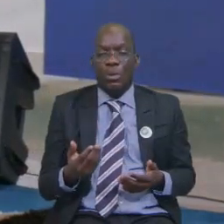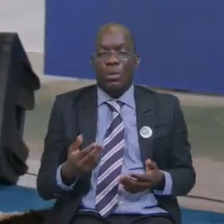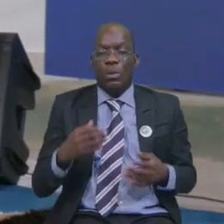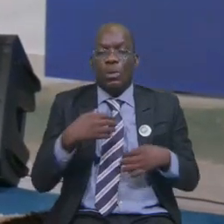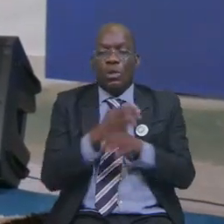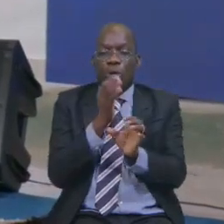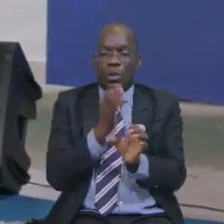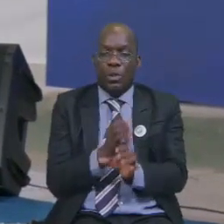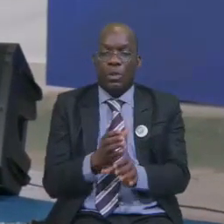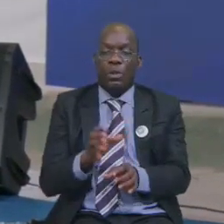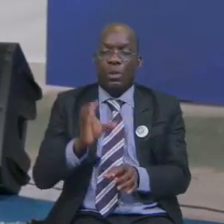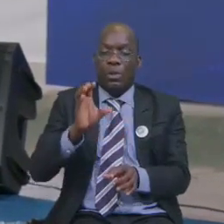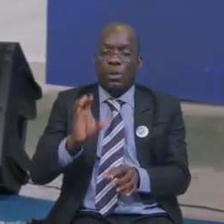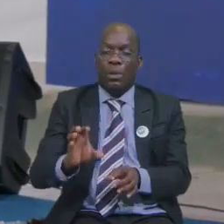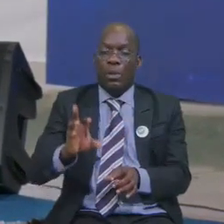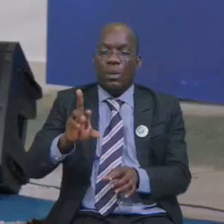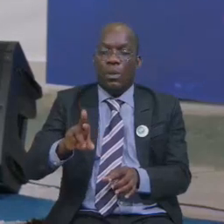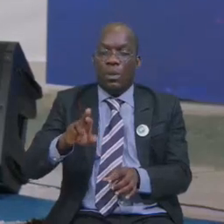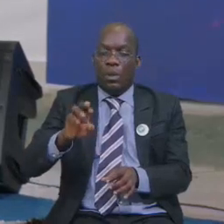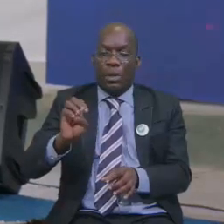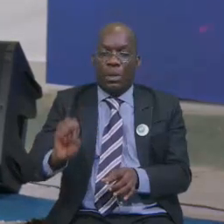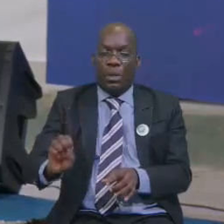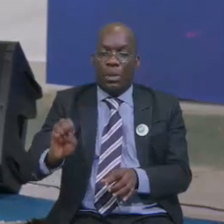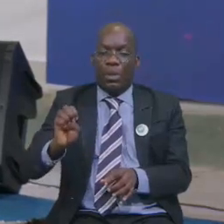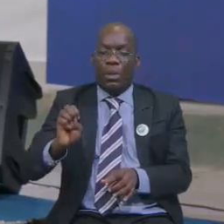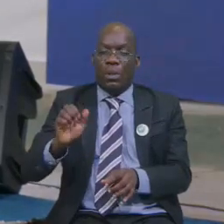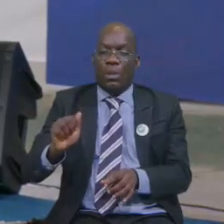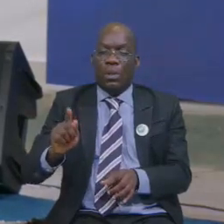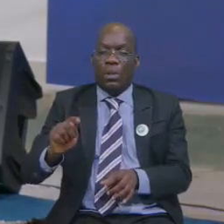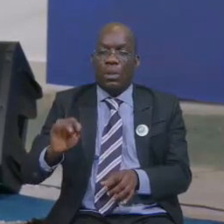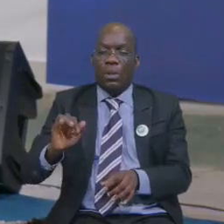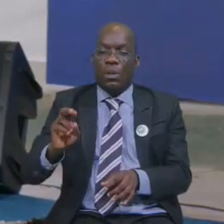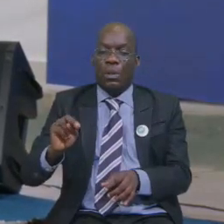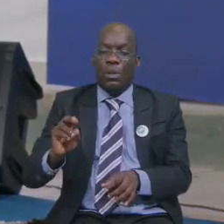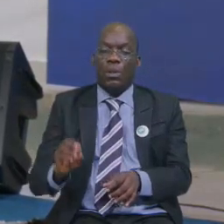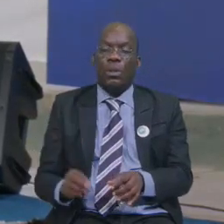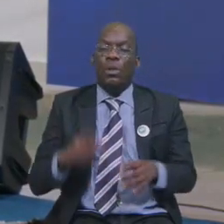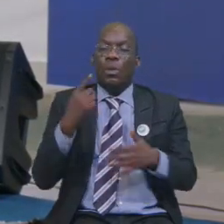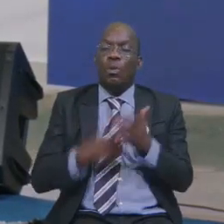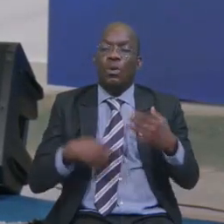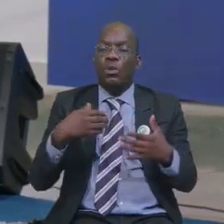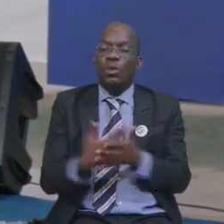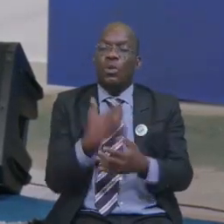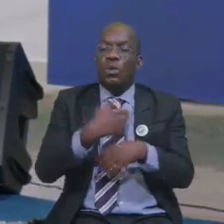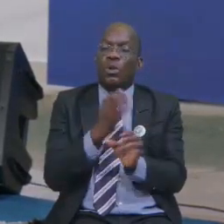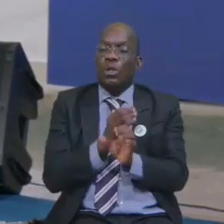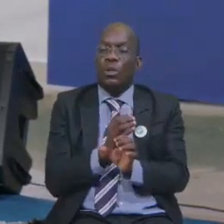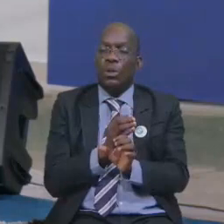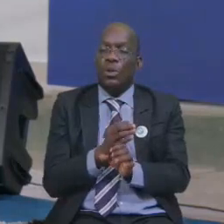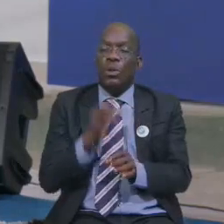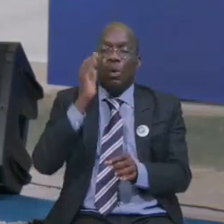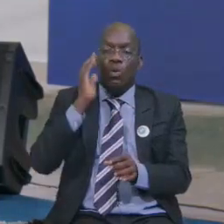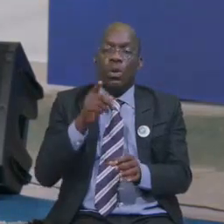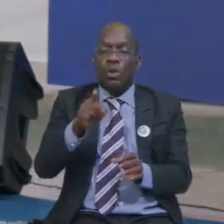creation? When it says a new creature, it's a new creation. What new creation are you going to